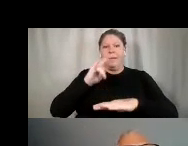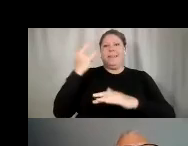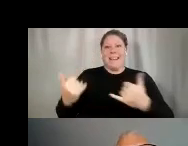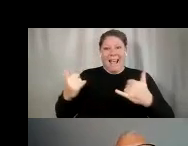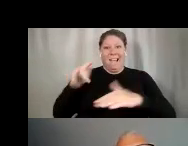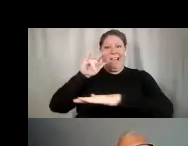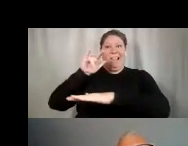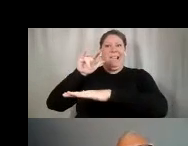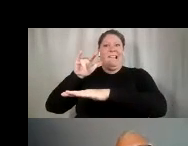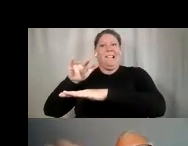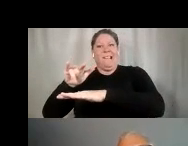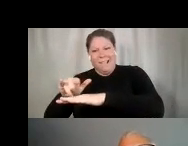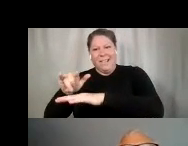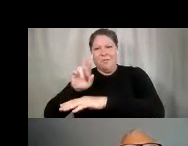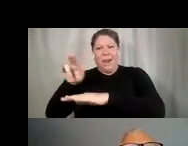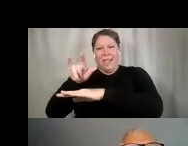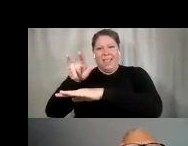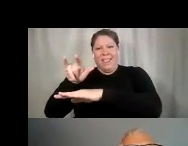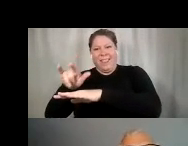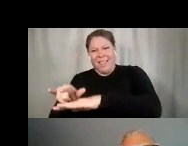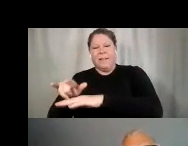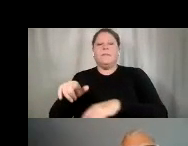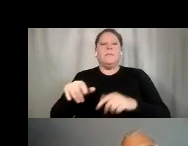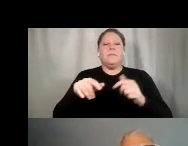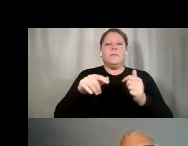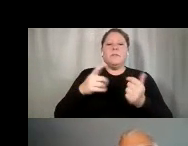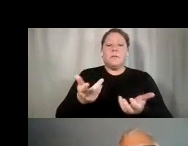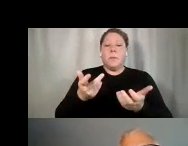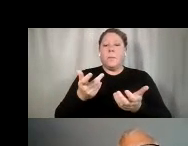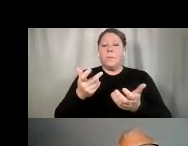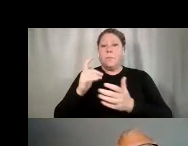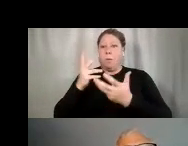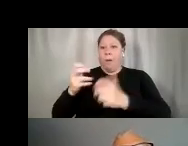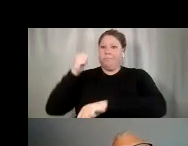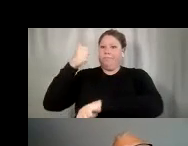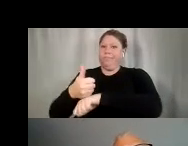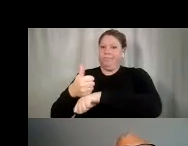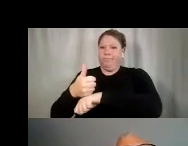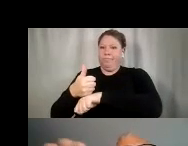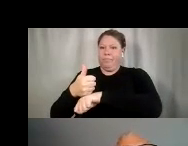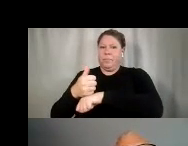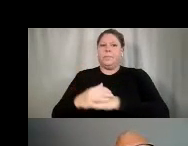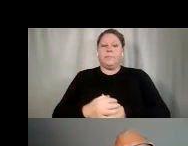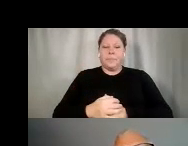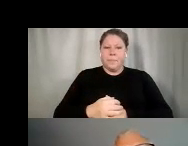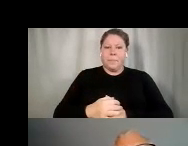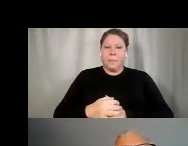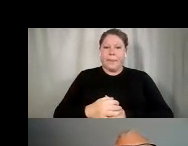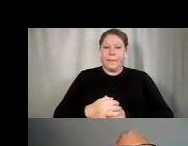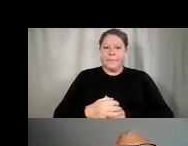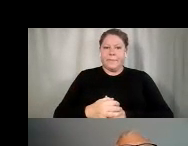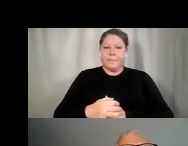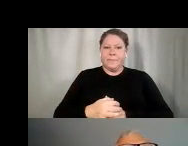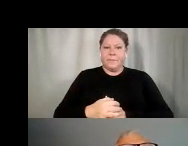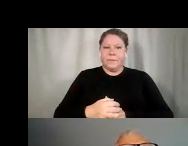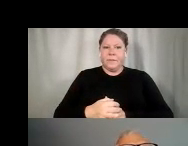We're able to take and implement what we're doing. And so in this mental model, we've landed the plane. We're headed toward